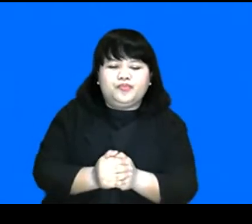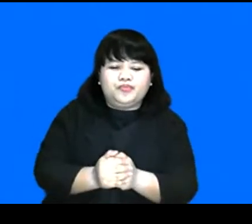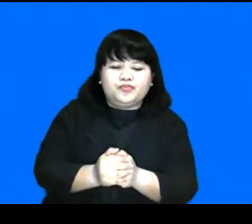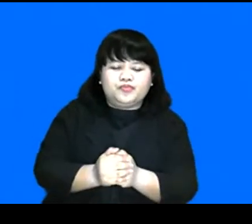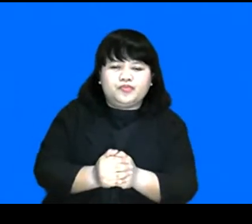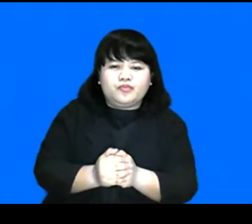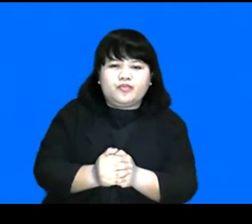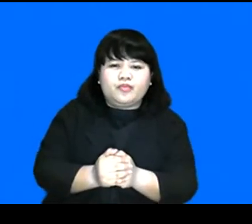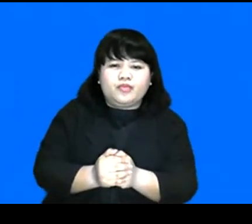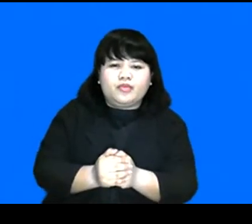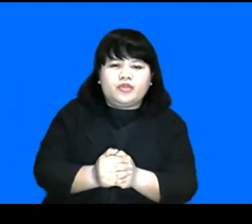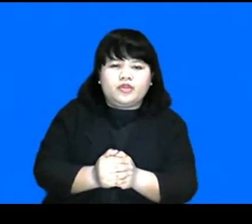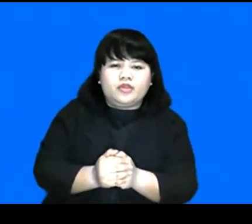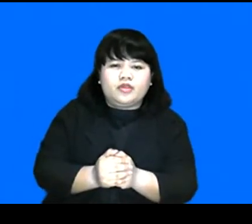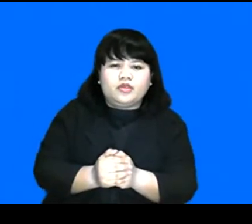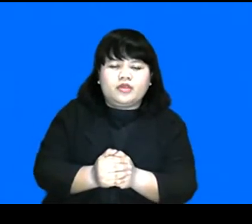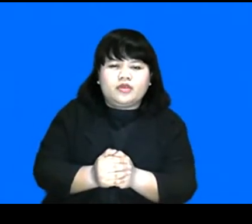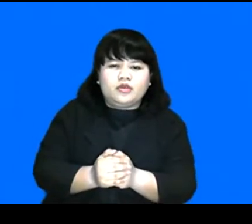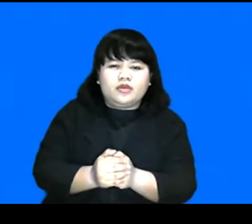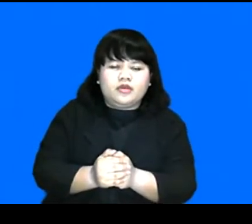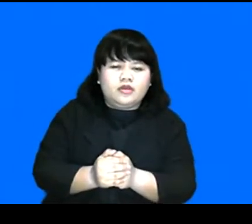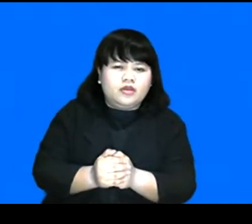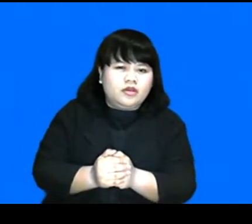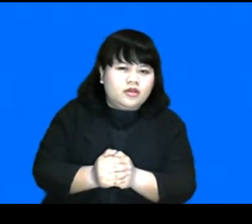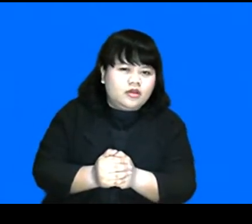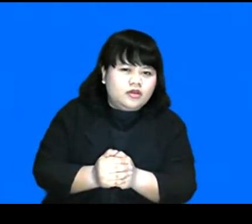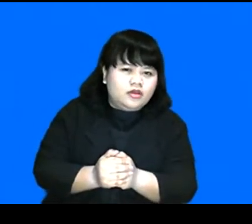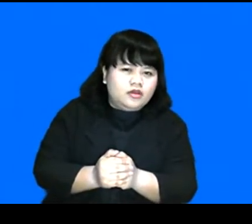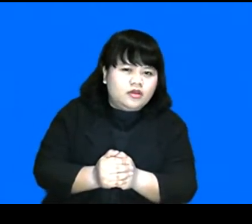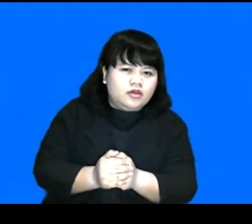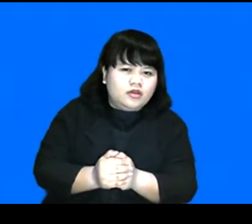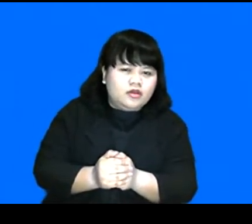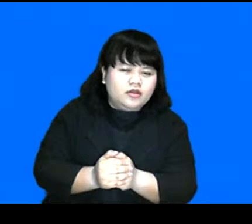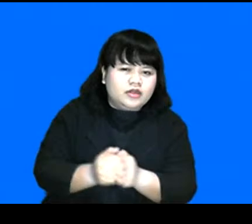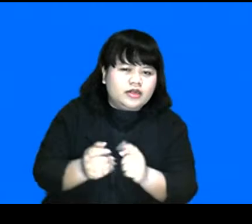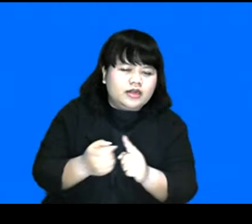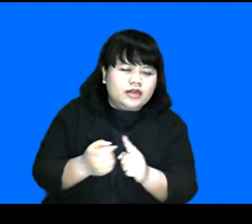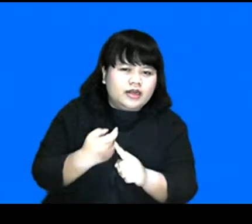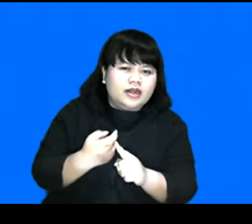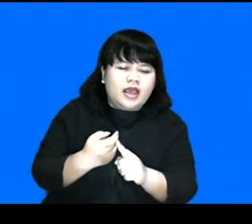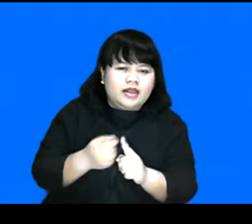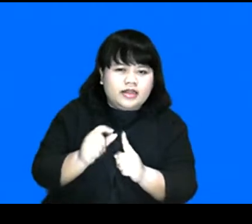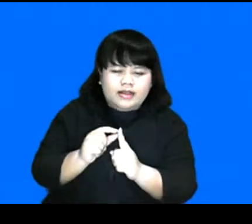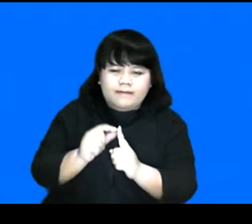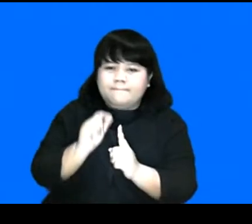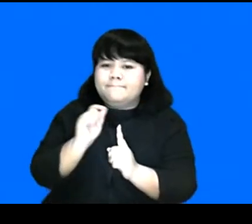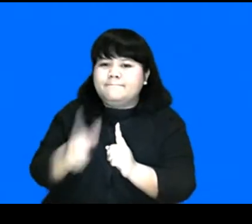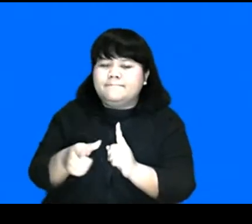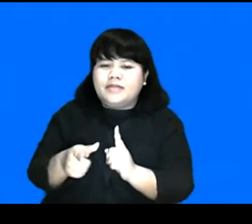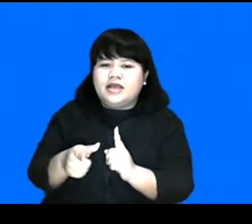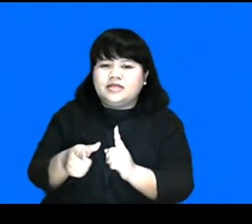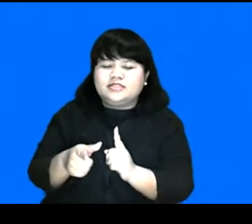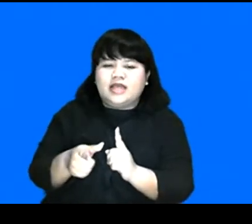progressive, green, feminist taxation that taxes the wealthy.